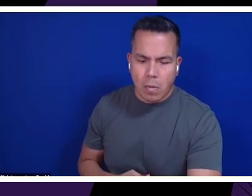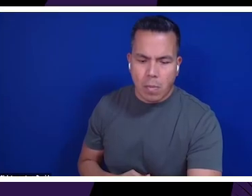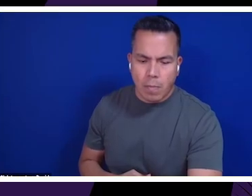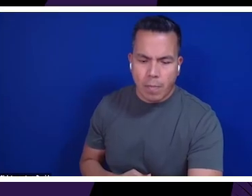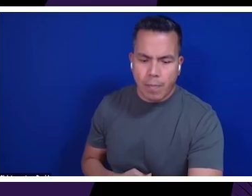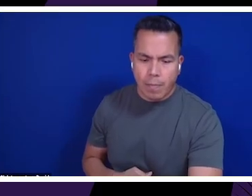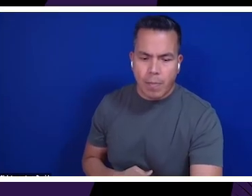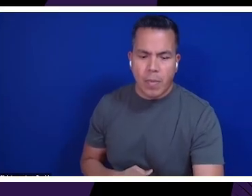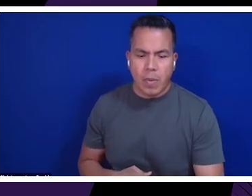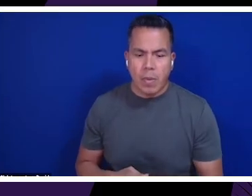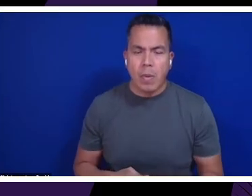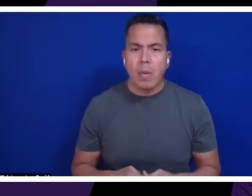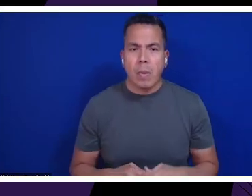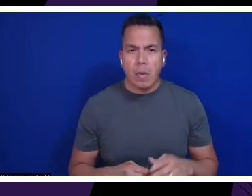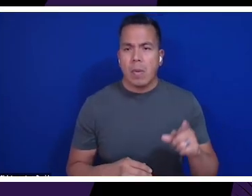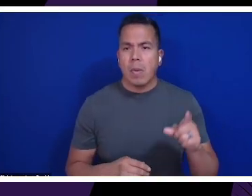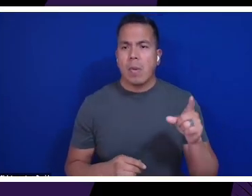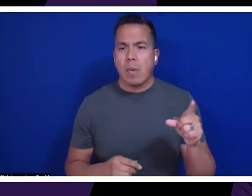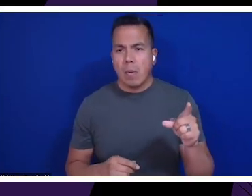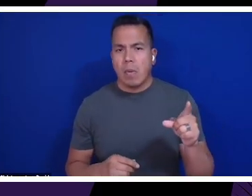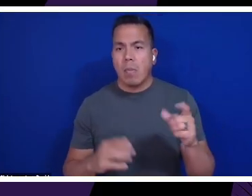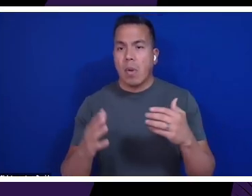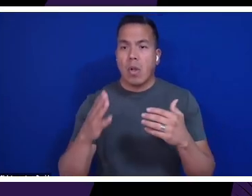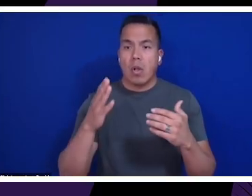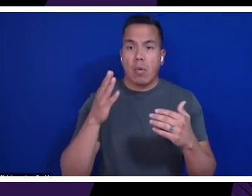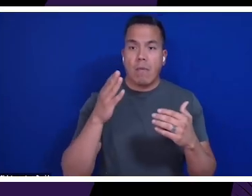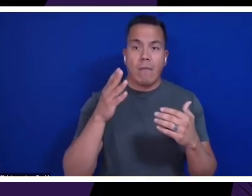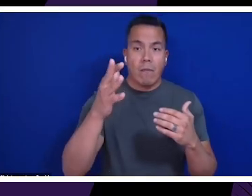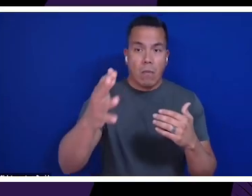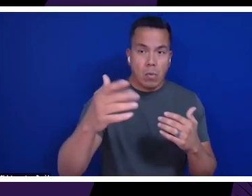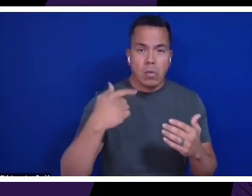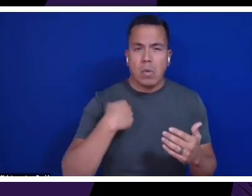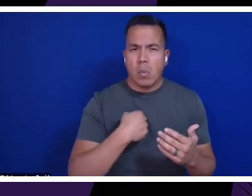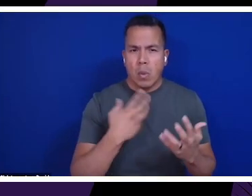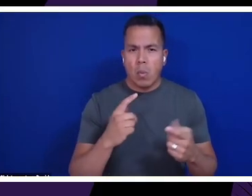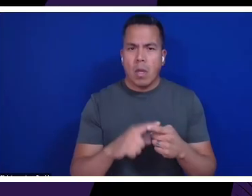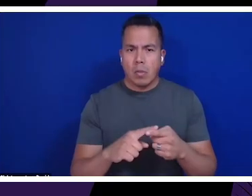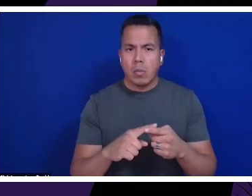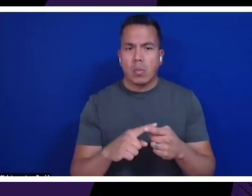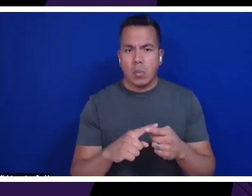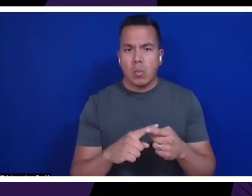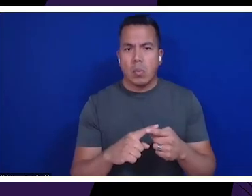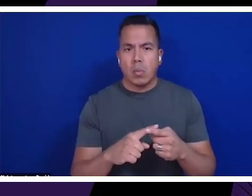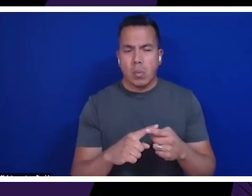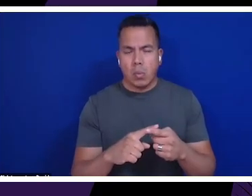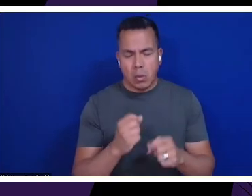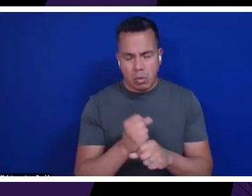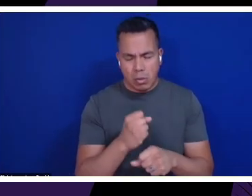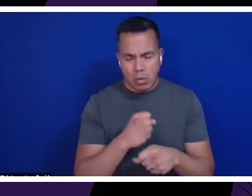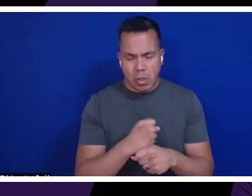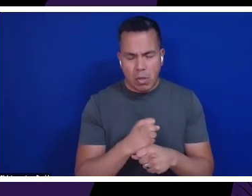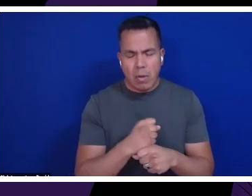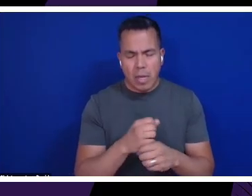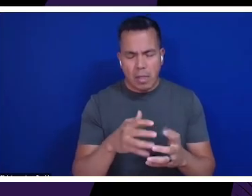going forward, sorry, my speaking clear. But going click on, if they click on generate code or generate embed, it